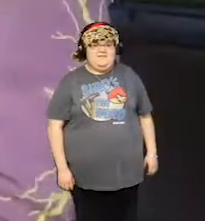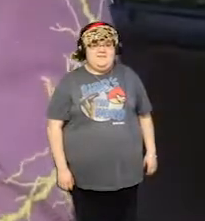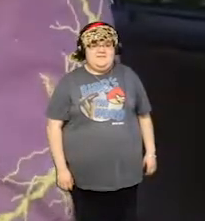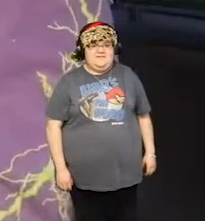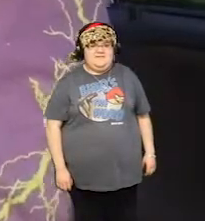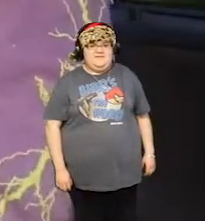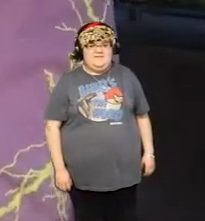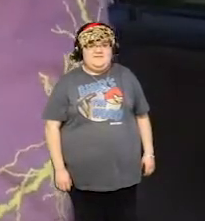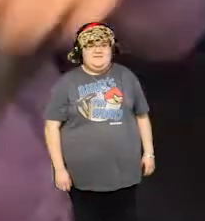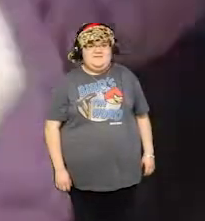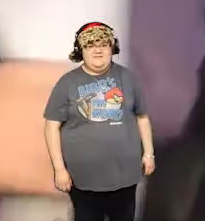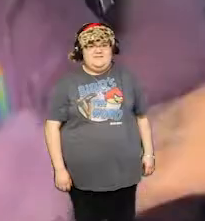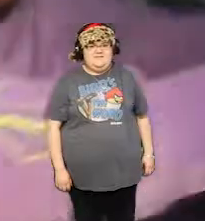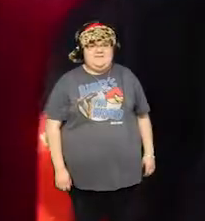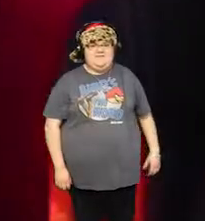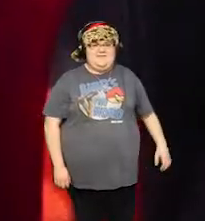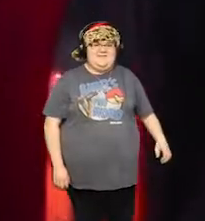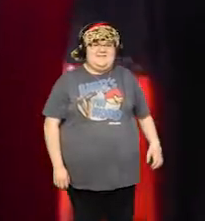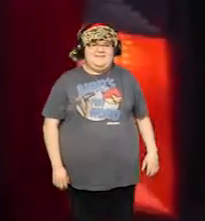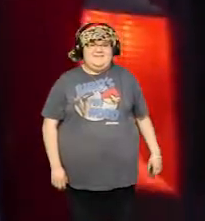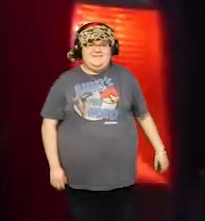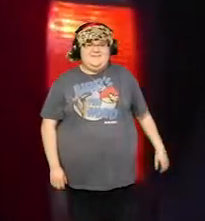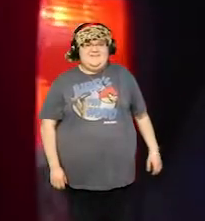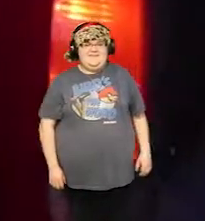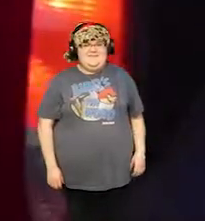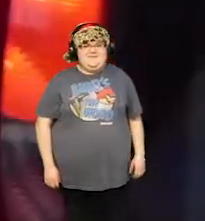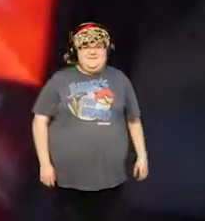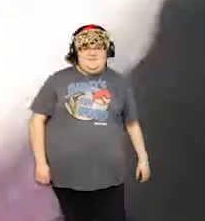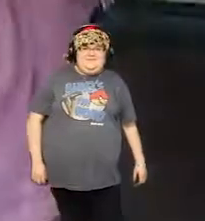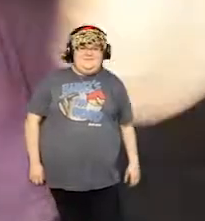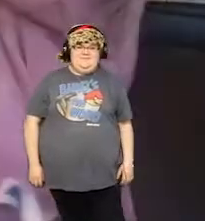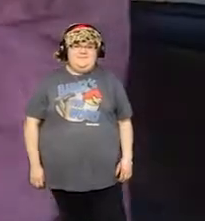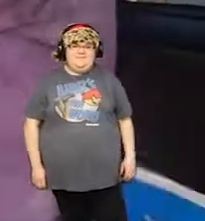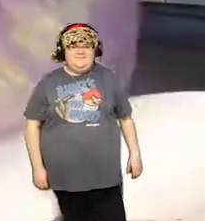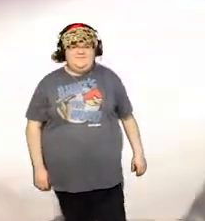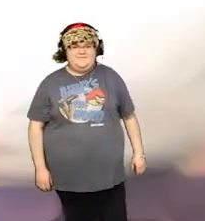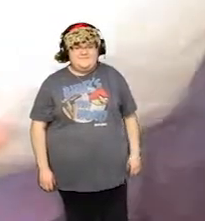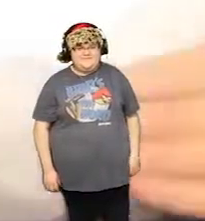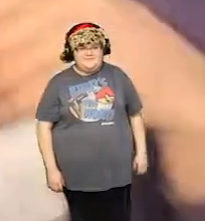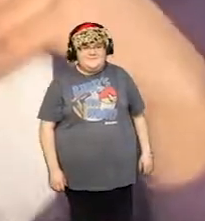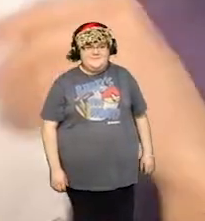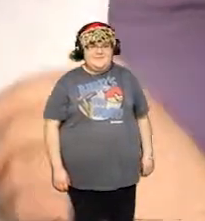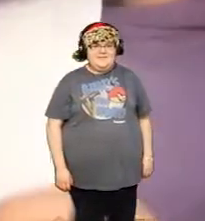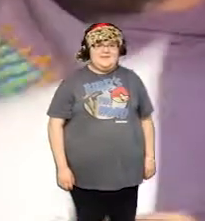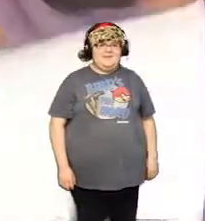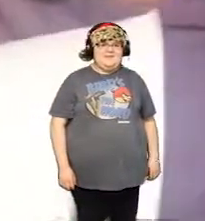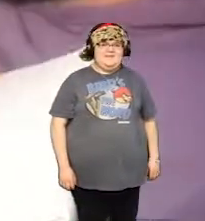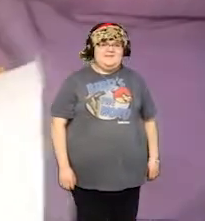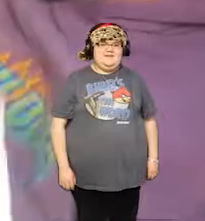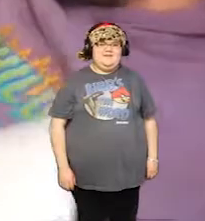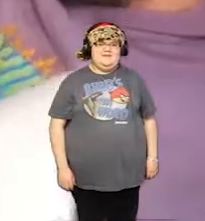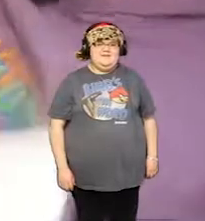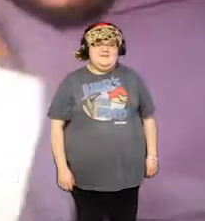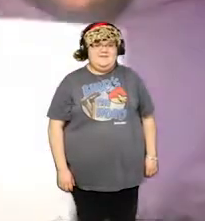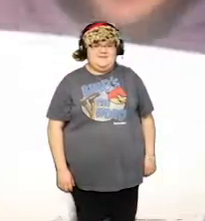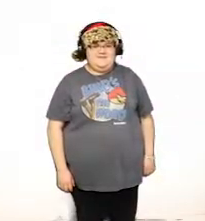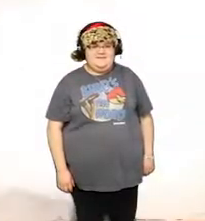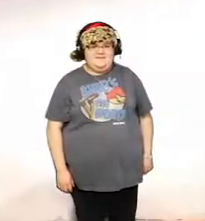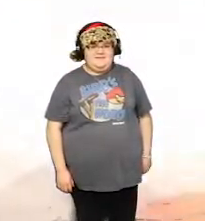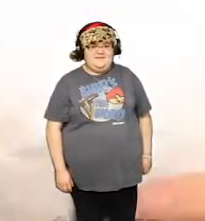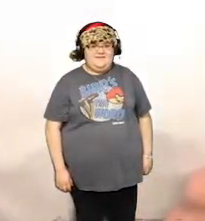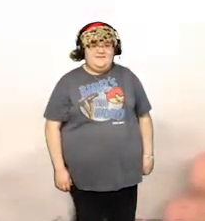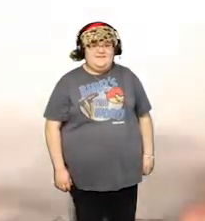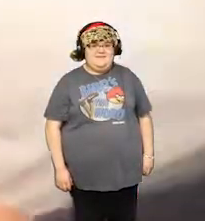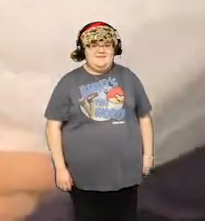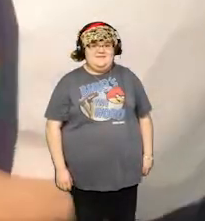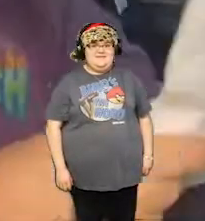Grab that! Grab the inflatable! Fuck the belt! Go on, get the inflatable! Come on! Alright, what's next? Get in there, feel it! What's next? Jay told